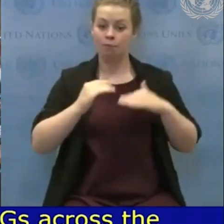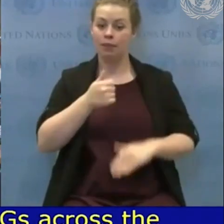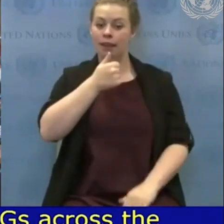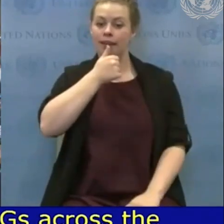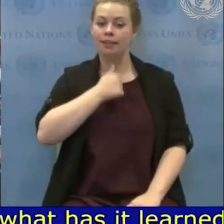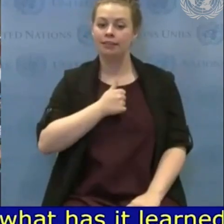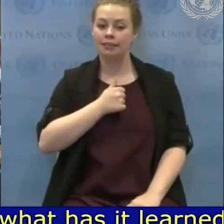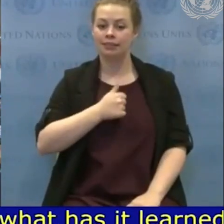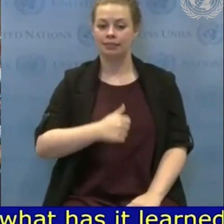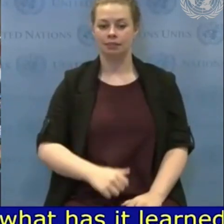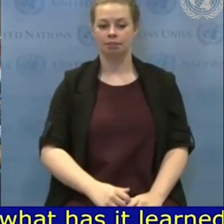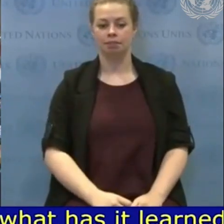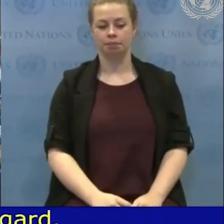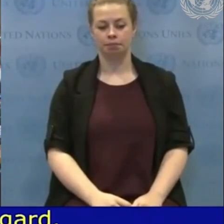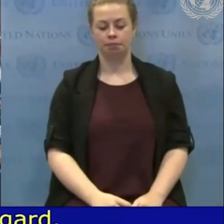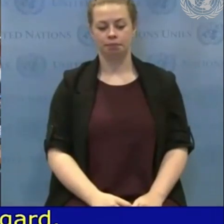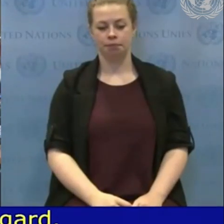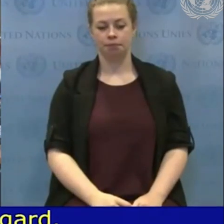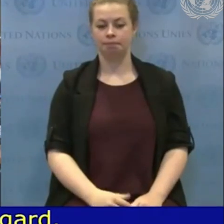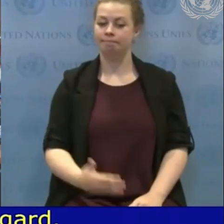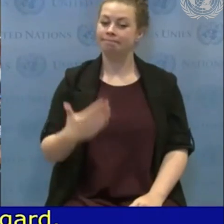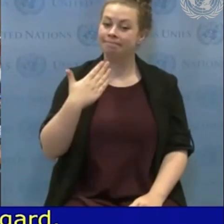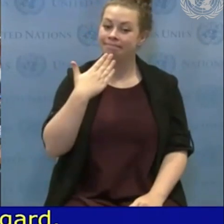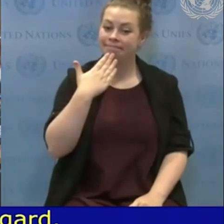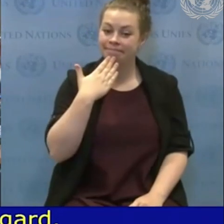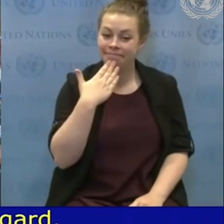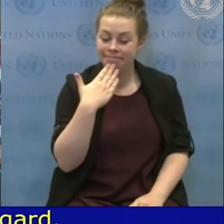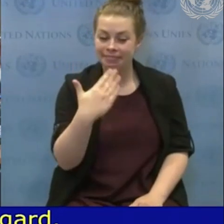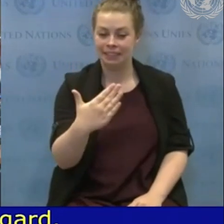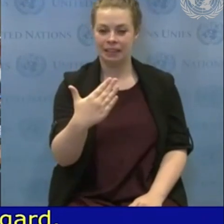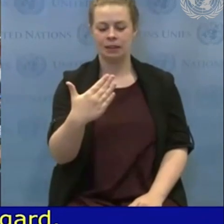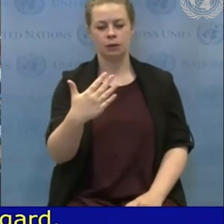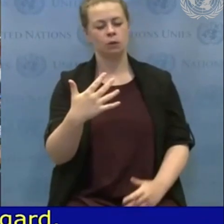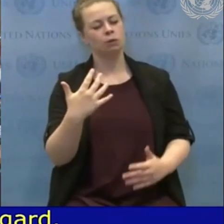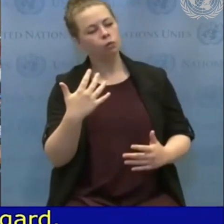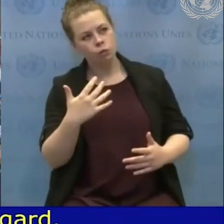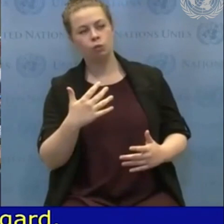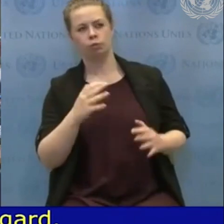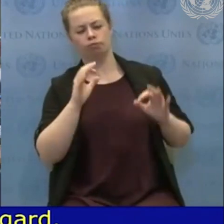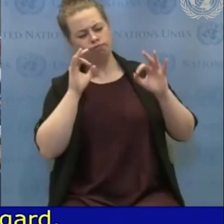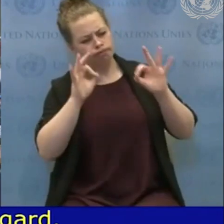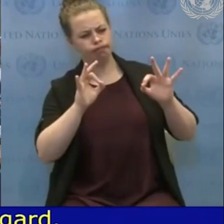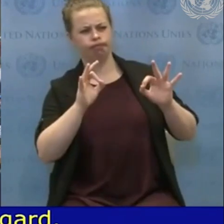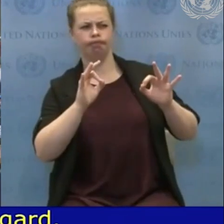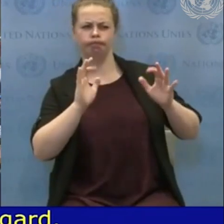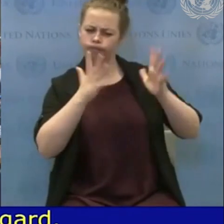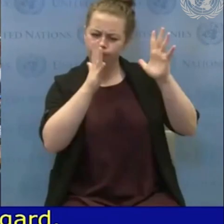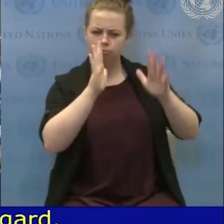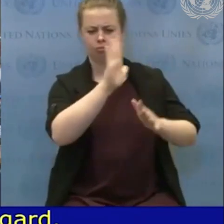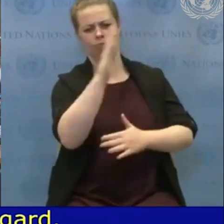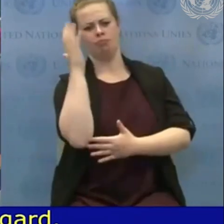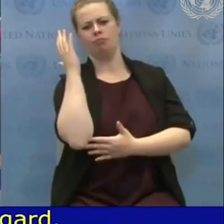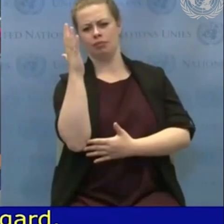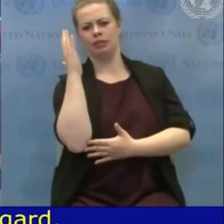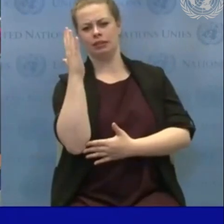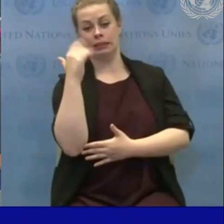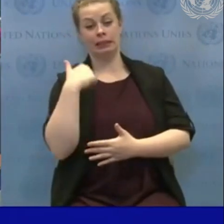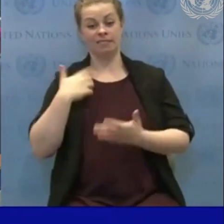Thank you, Chair. Let me start by thanking the Minister and the panelists for excellent presentation and also for a very detailed and thorough